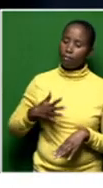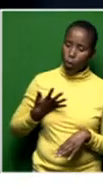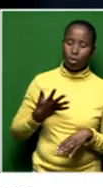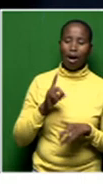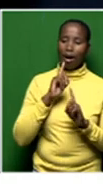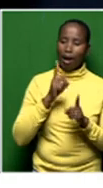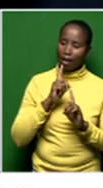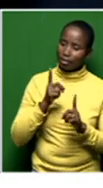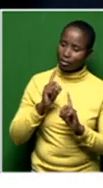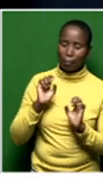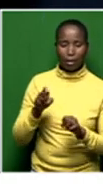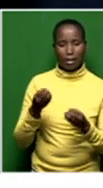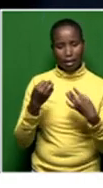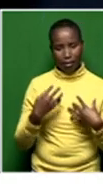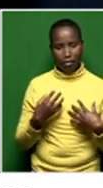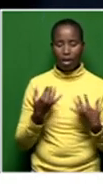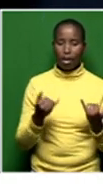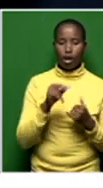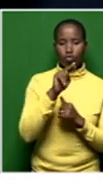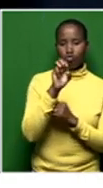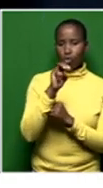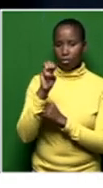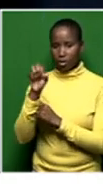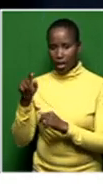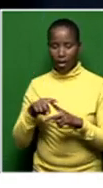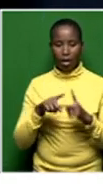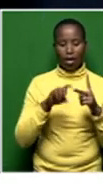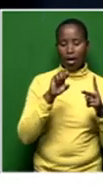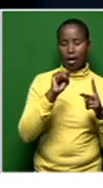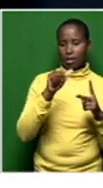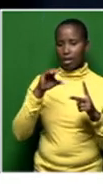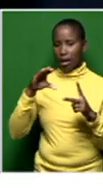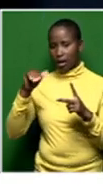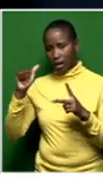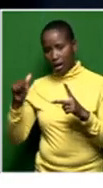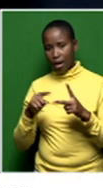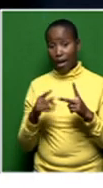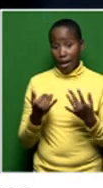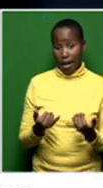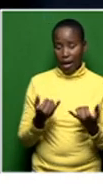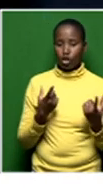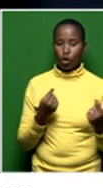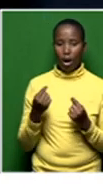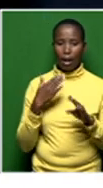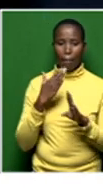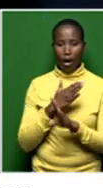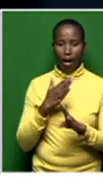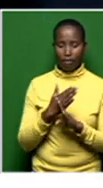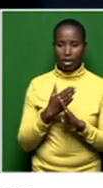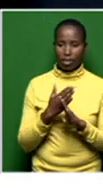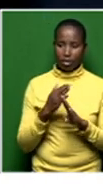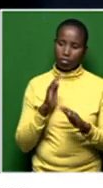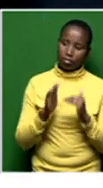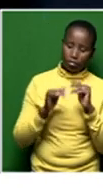for. Right now, NUMSA and SACCA have actually lodged a dispute. We're going through a private arbitration